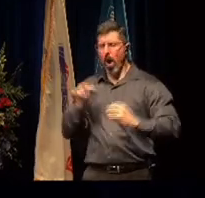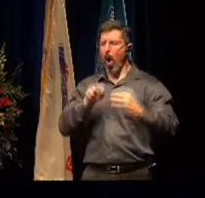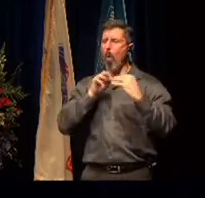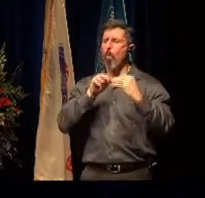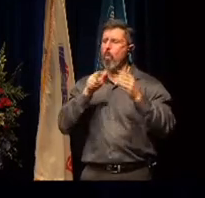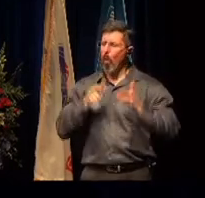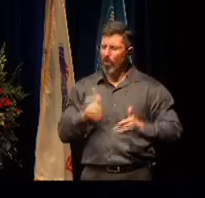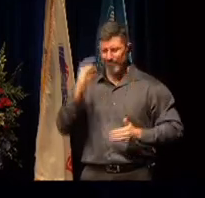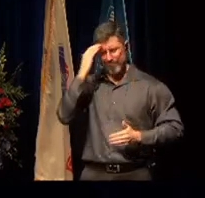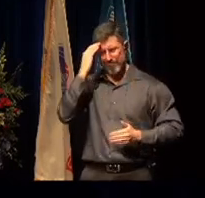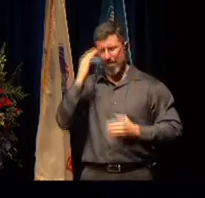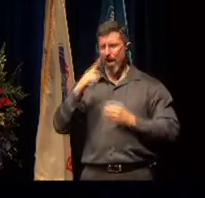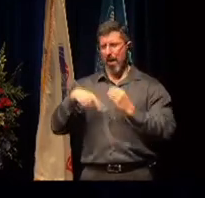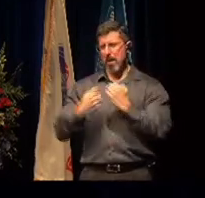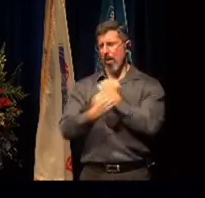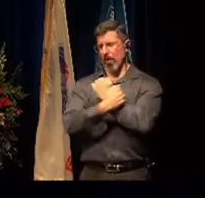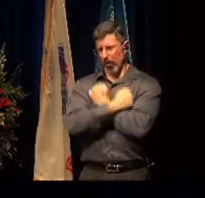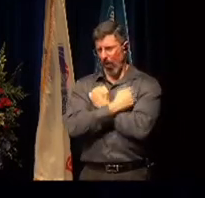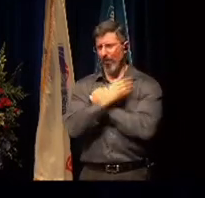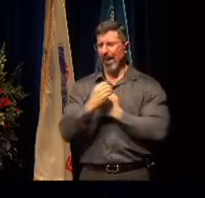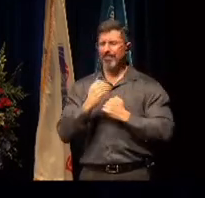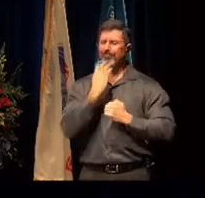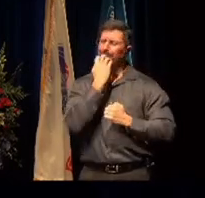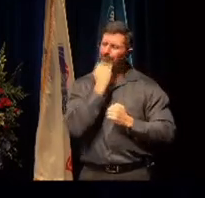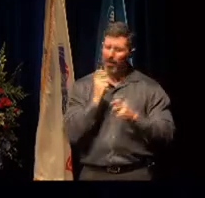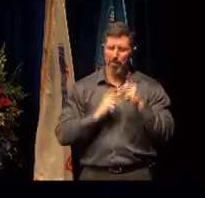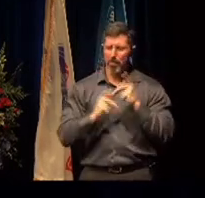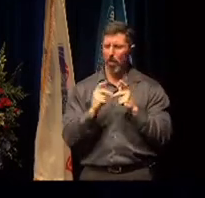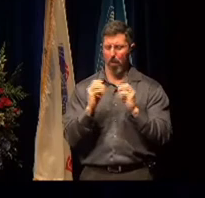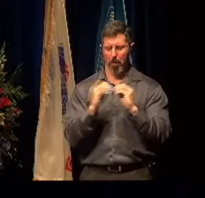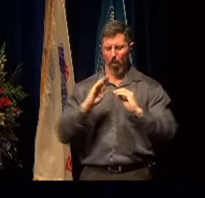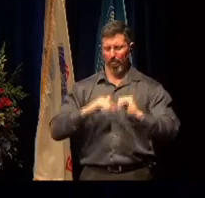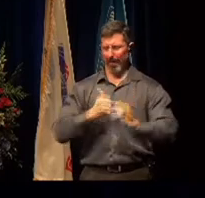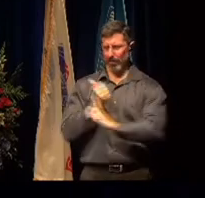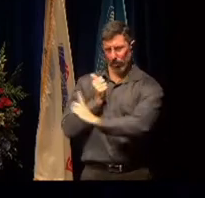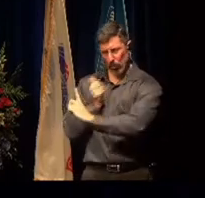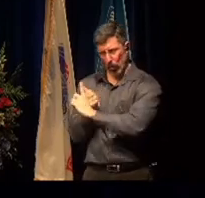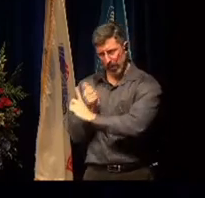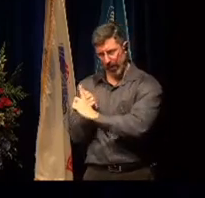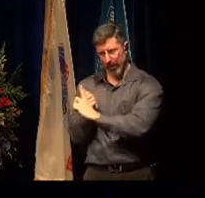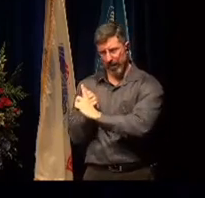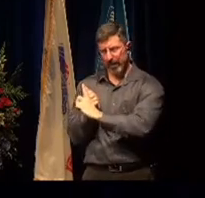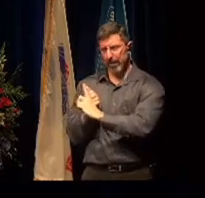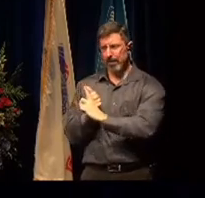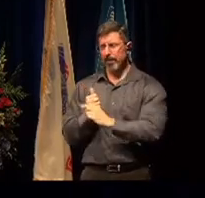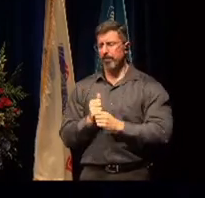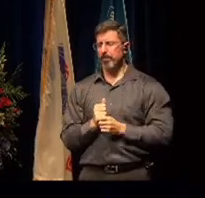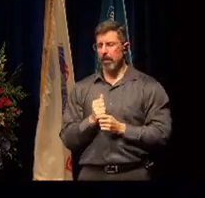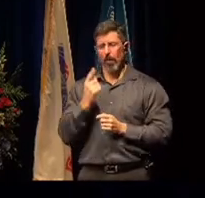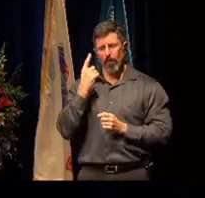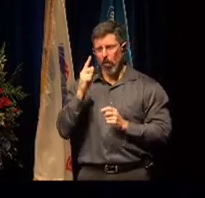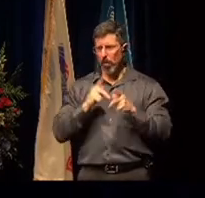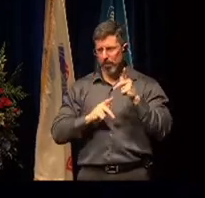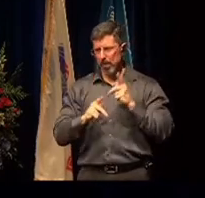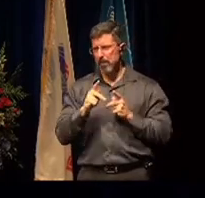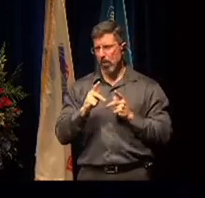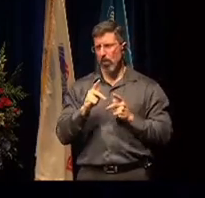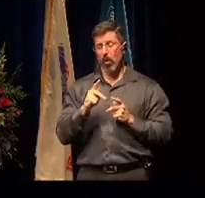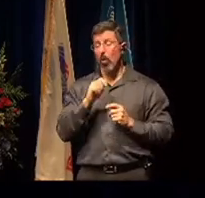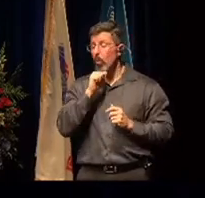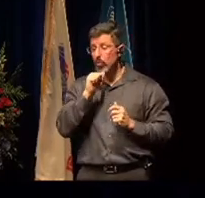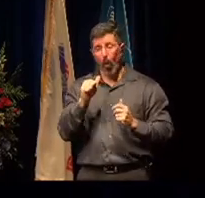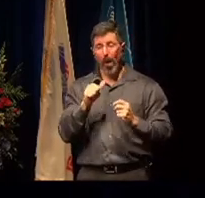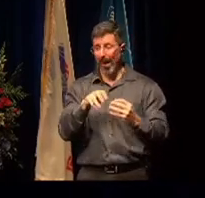love, about caring for others more than self. To those who fight for it, life has a meaning the protected might never know, but they need to